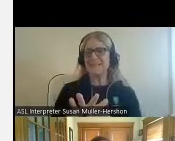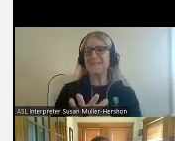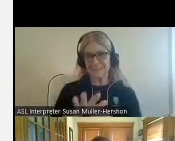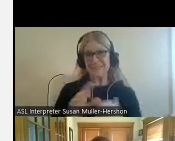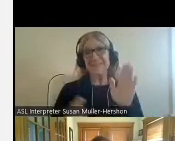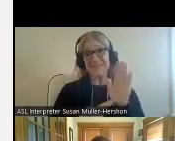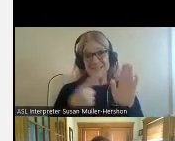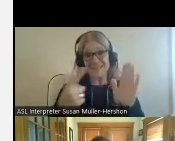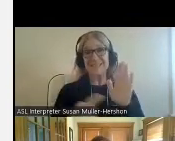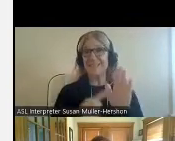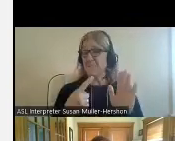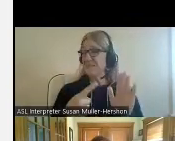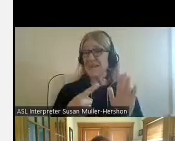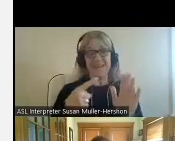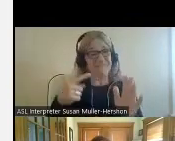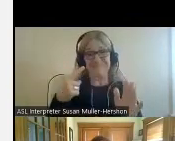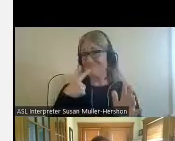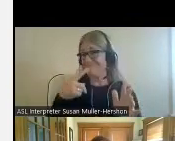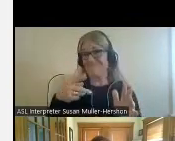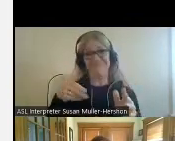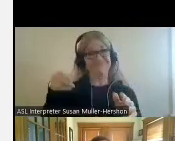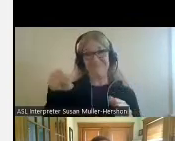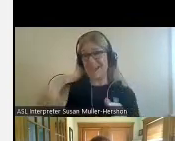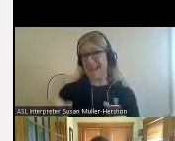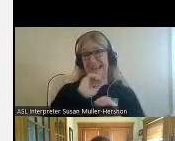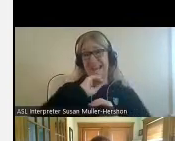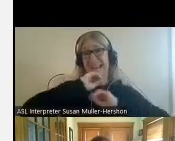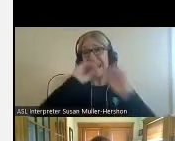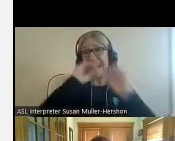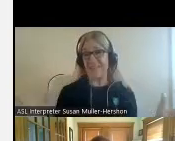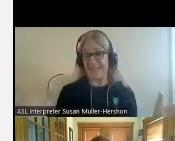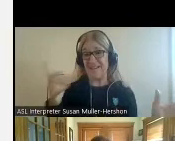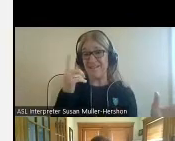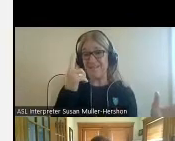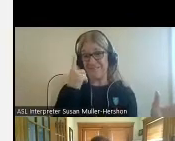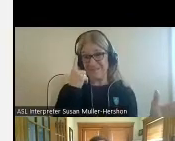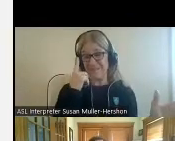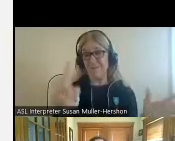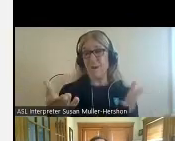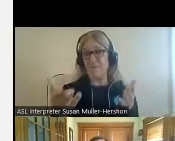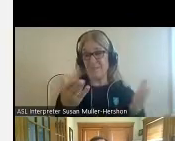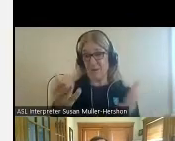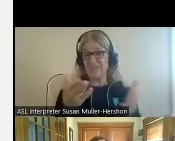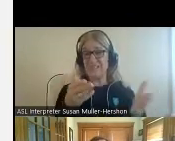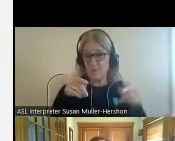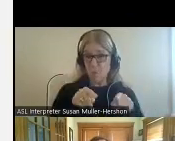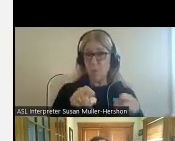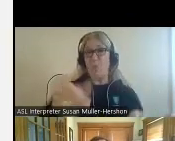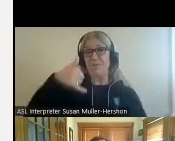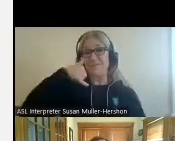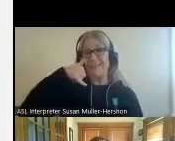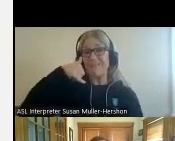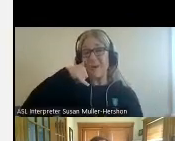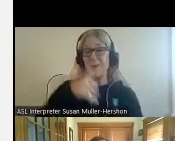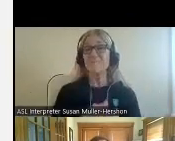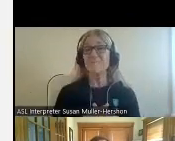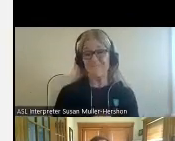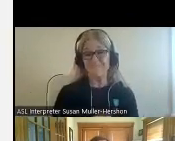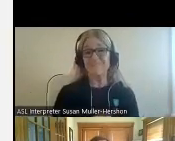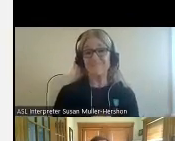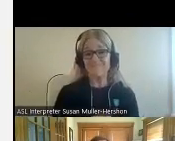would not reimburse at all for things that were conducted on the telephone, so audio only types of